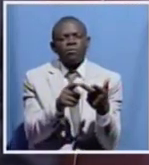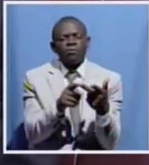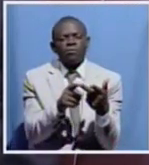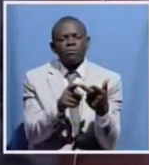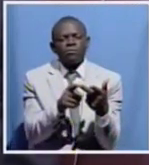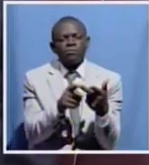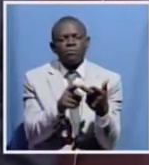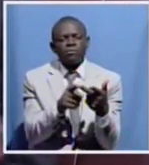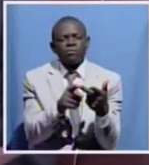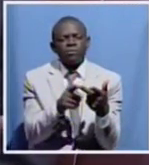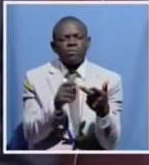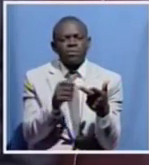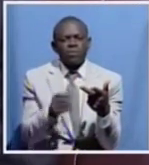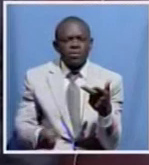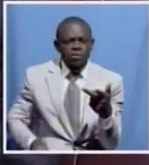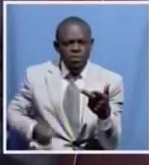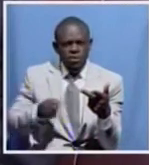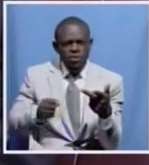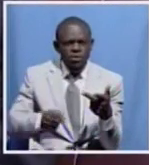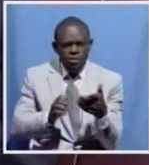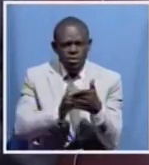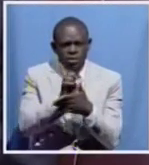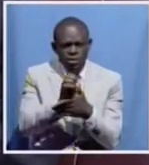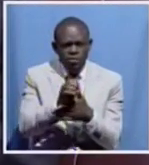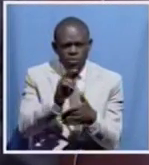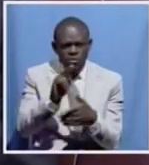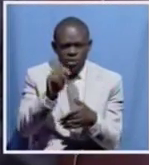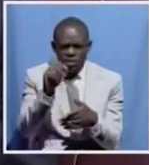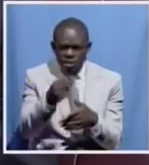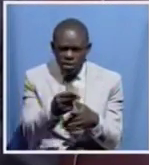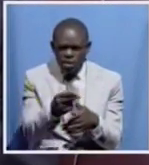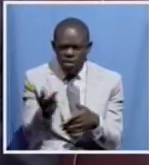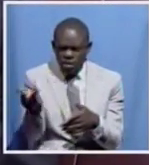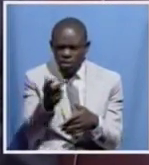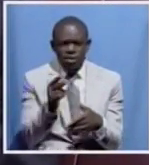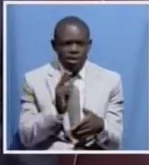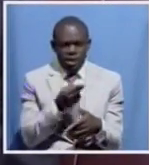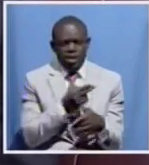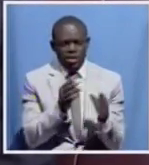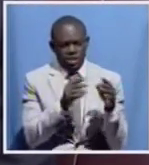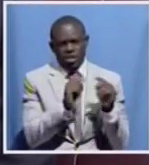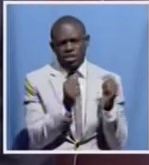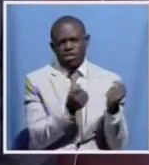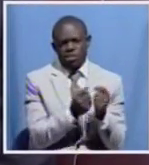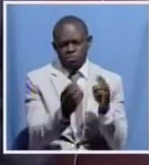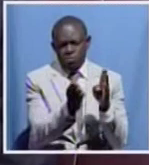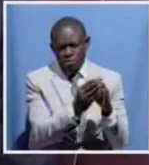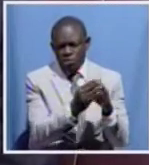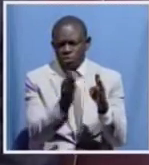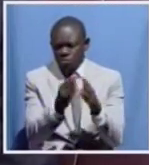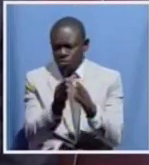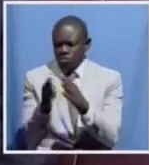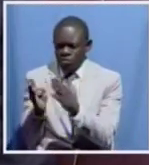meetings with the chief executive of the University Teaching Hospital, including the director at the Cancer